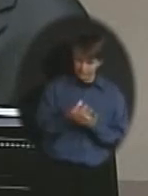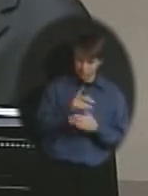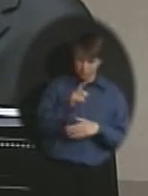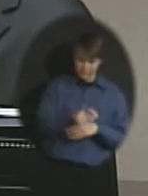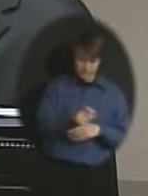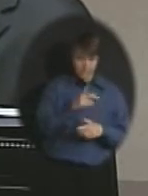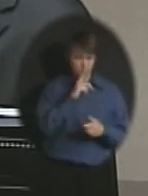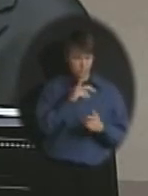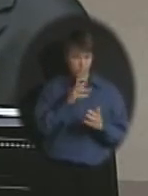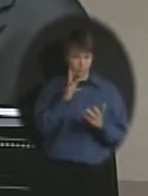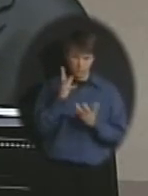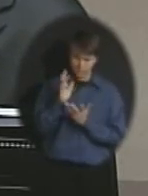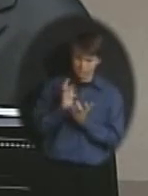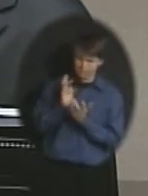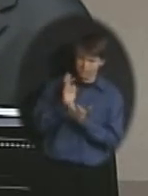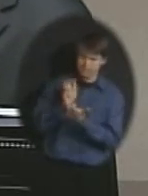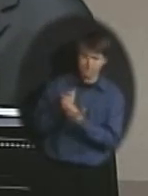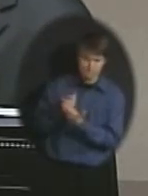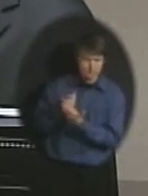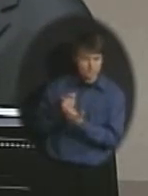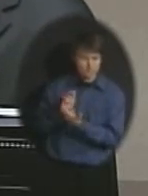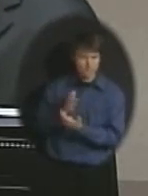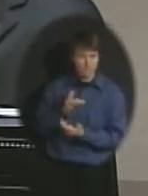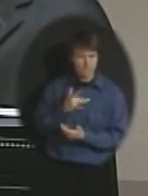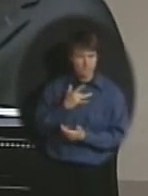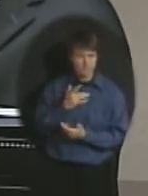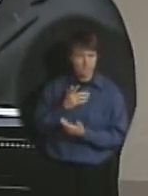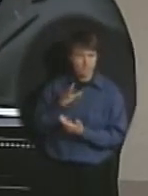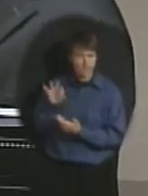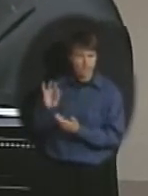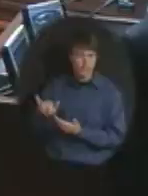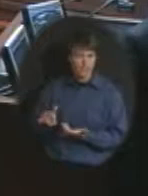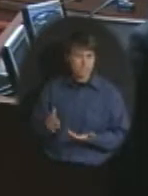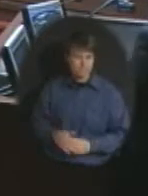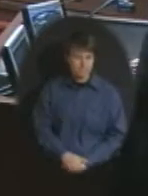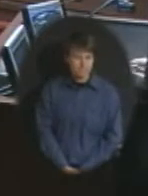we're looking for that right fit. And believe we found that.